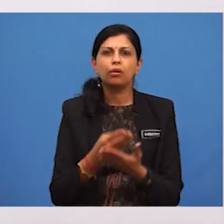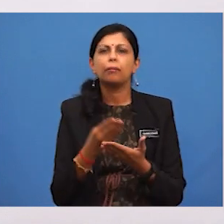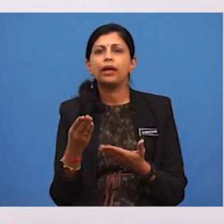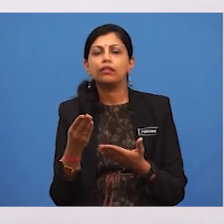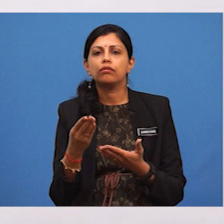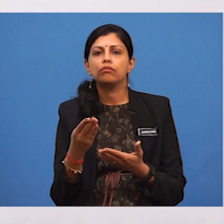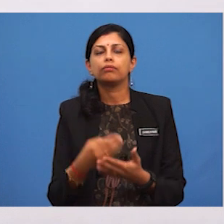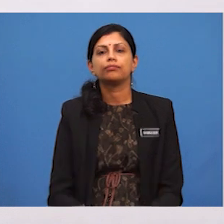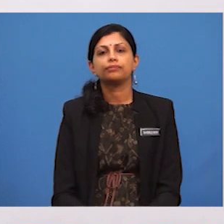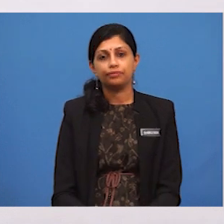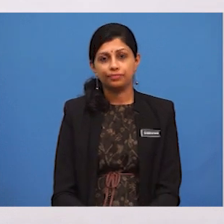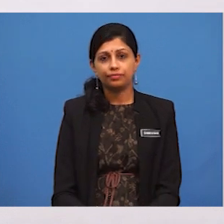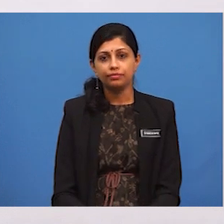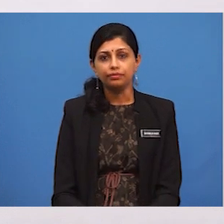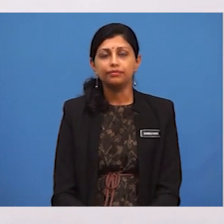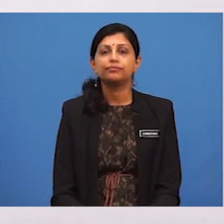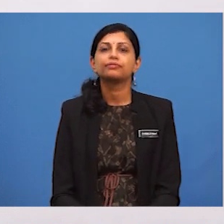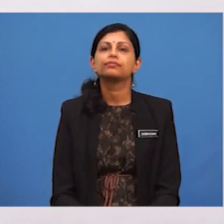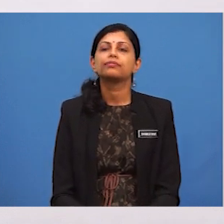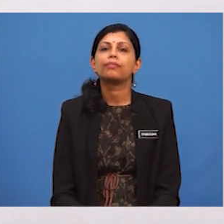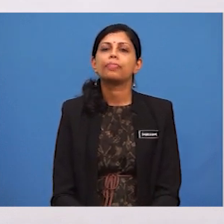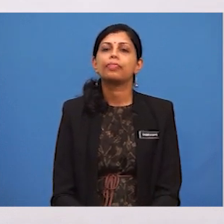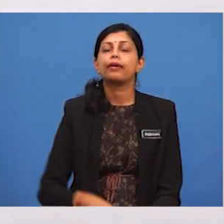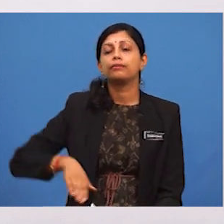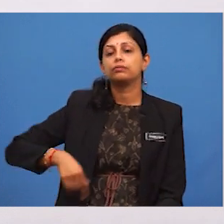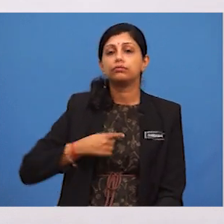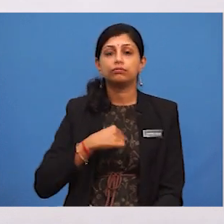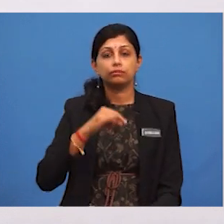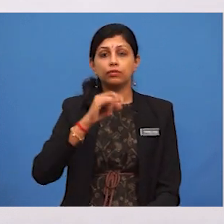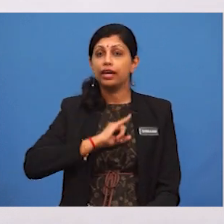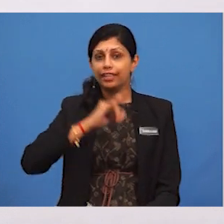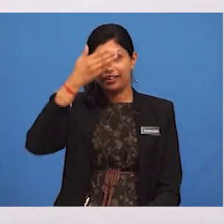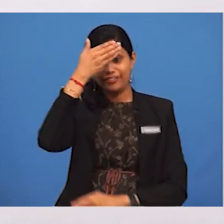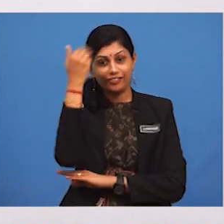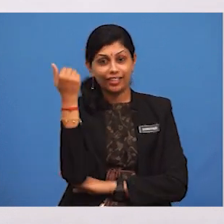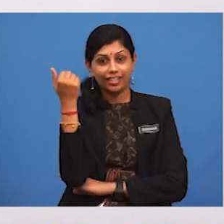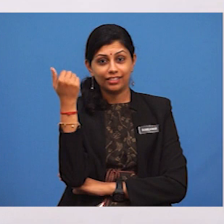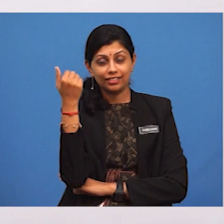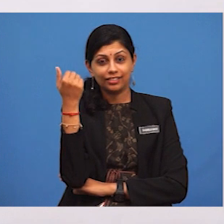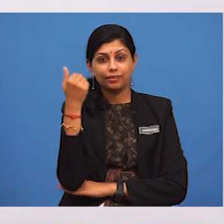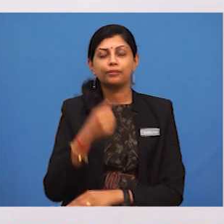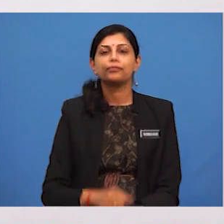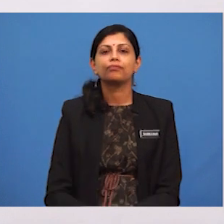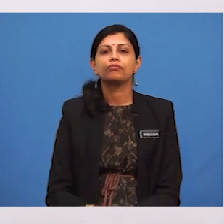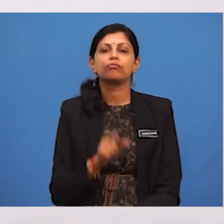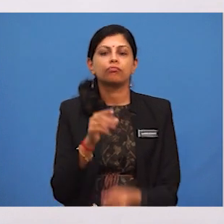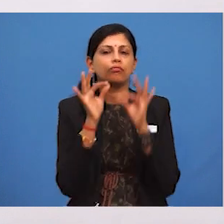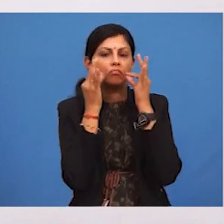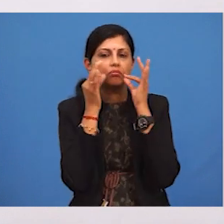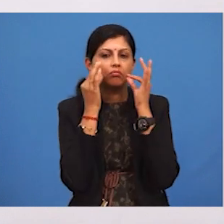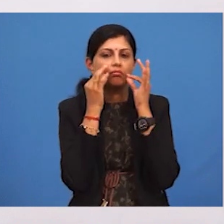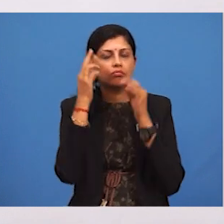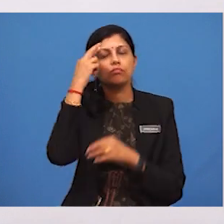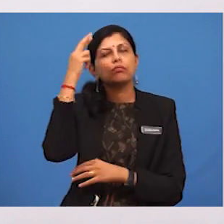from. By the way, before I forget, Toby, your cat misses you too.